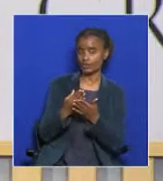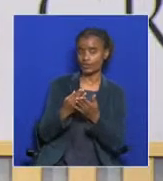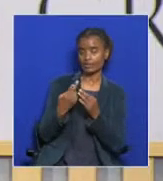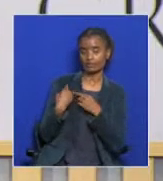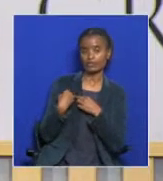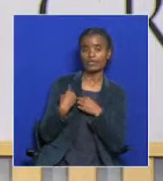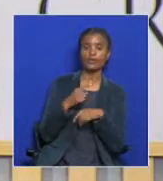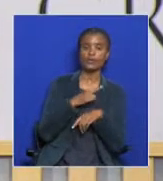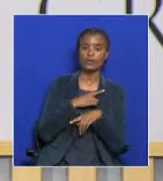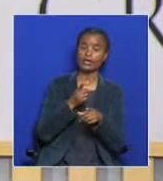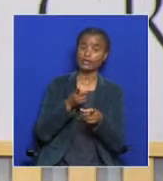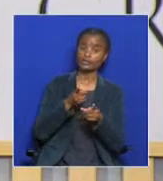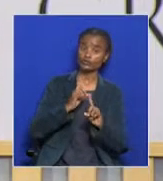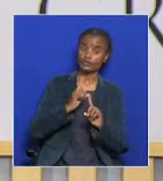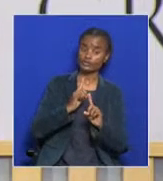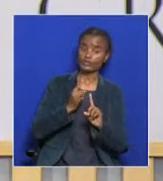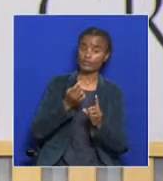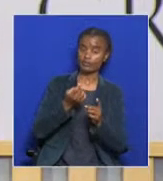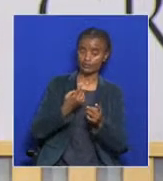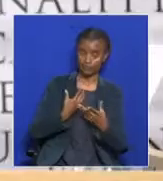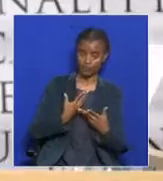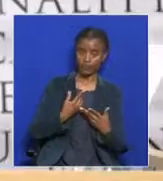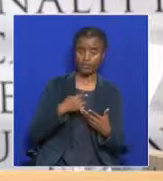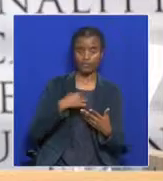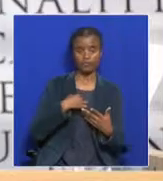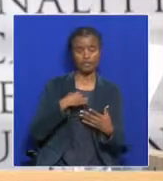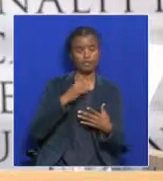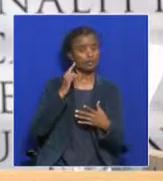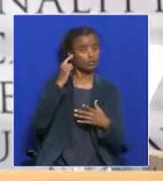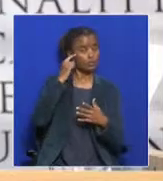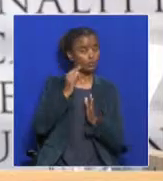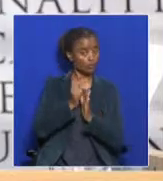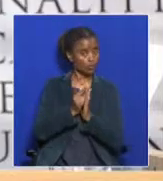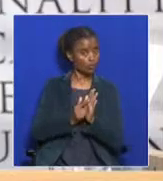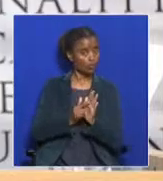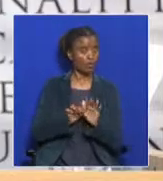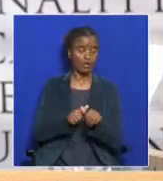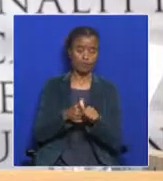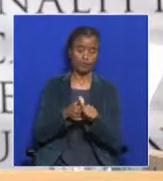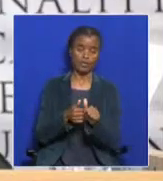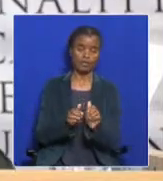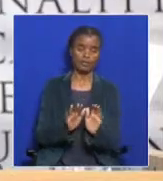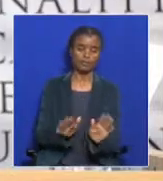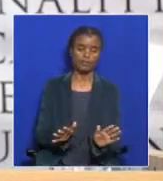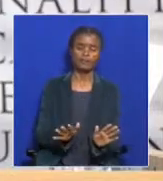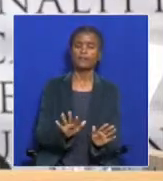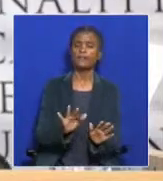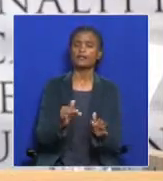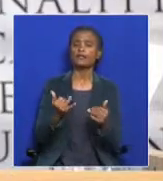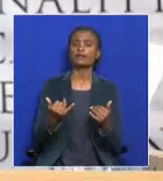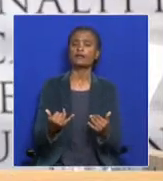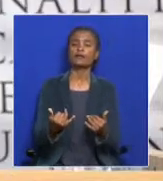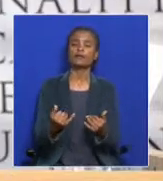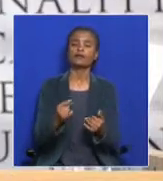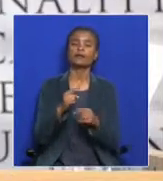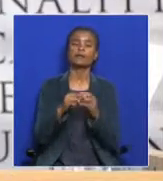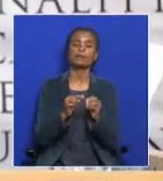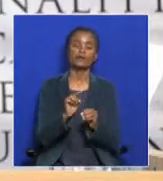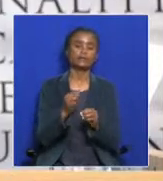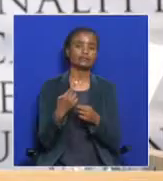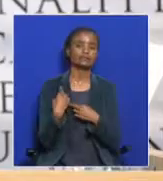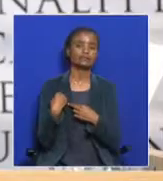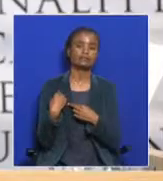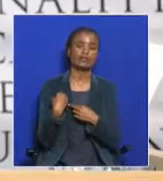lawful, and I complied with it. Yeah. So about responsibility, who bears the responsibility for all